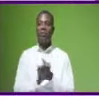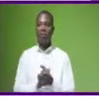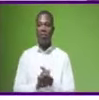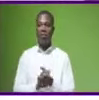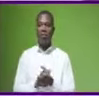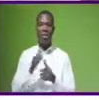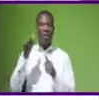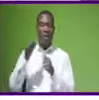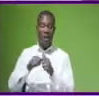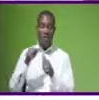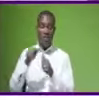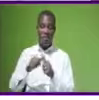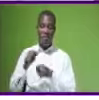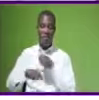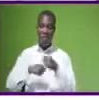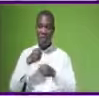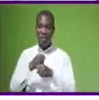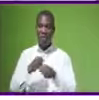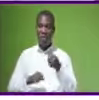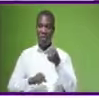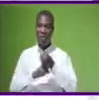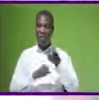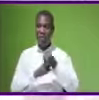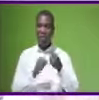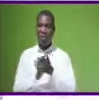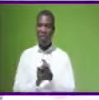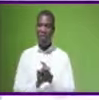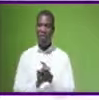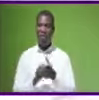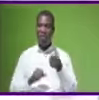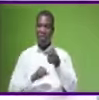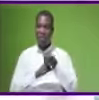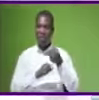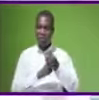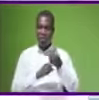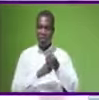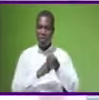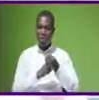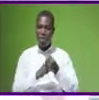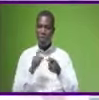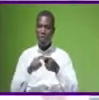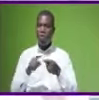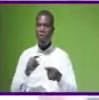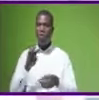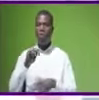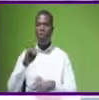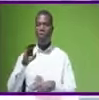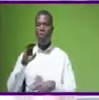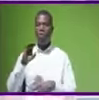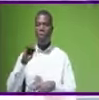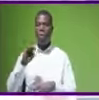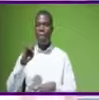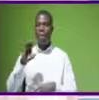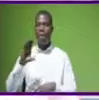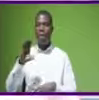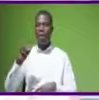Nanka fie bia so am sponsor cremoni ko maker e ko di mamme. Ampa. Yes.